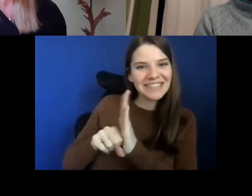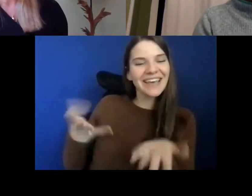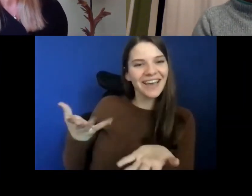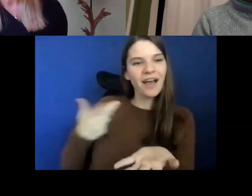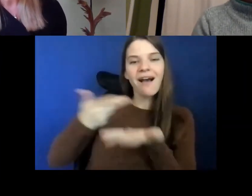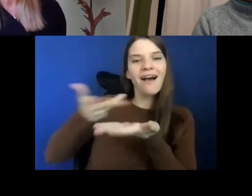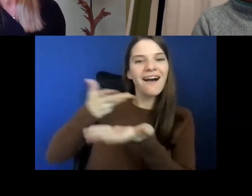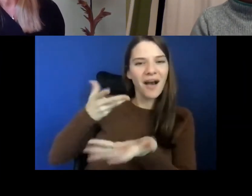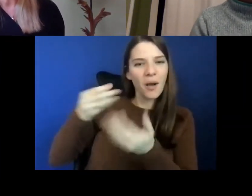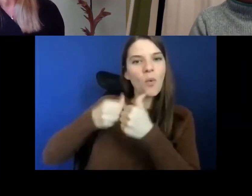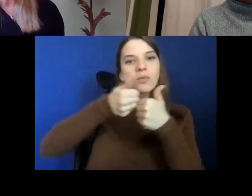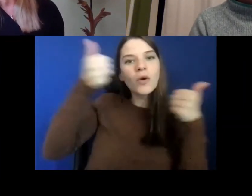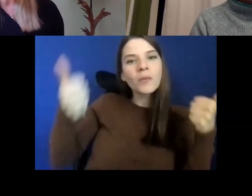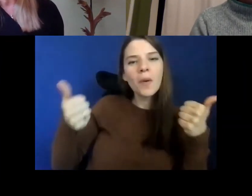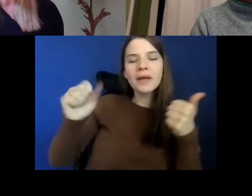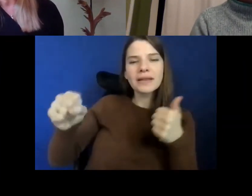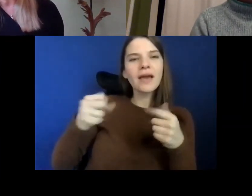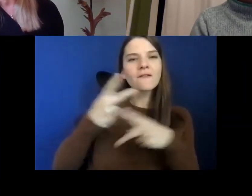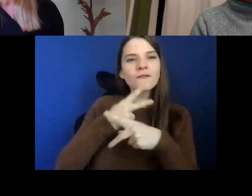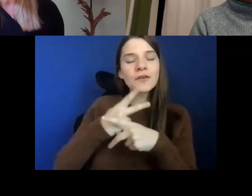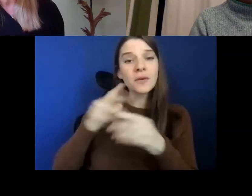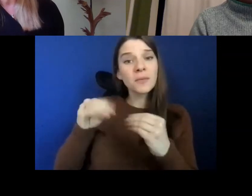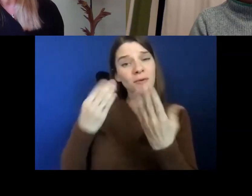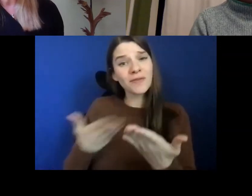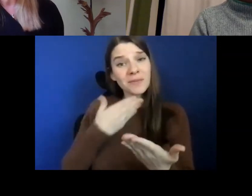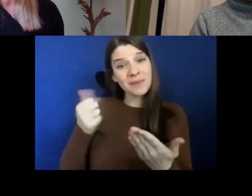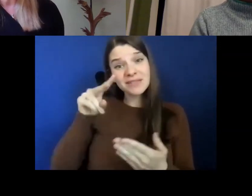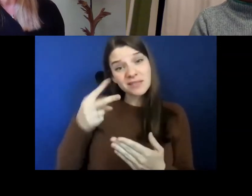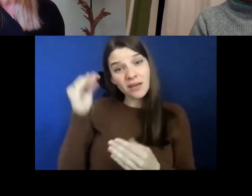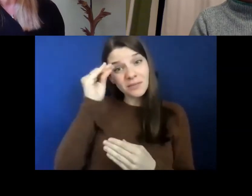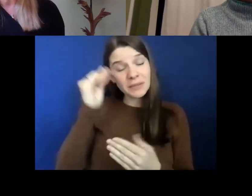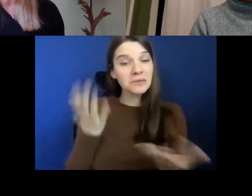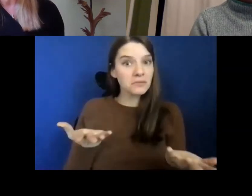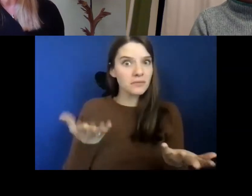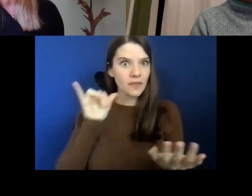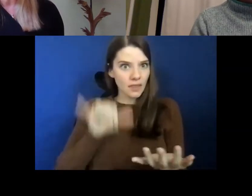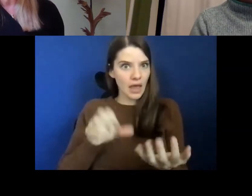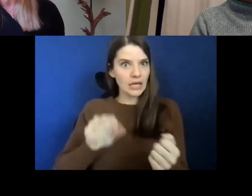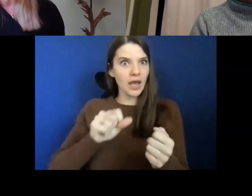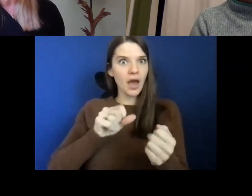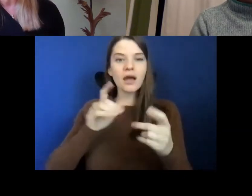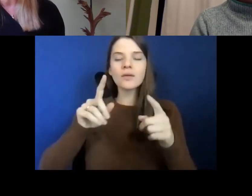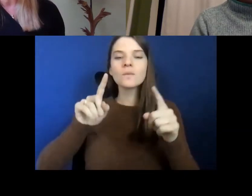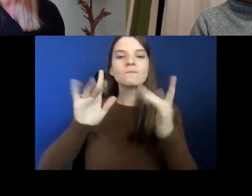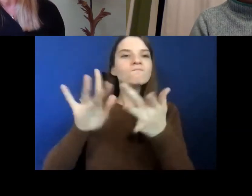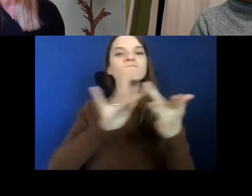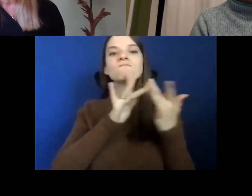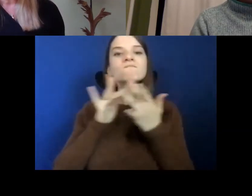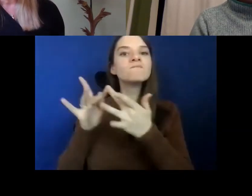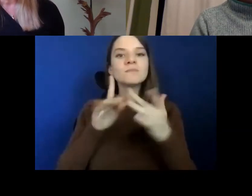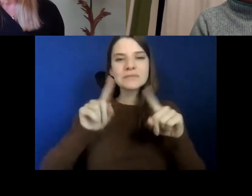and figure out how to provide second opinions and really do that across multiple different